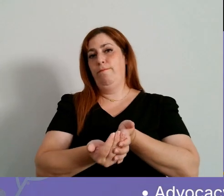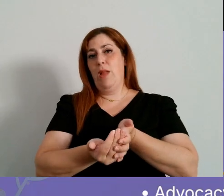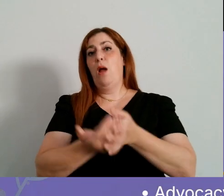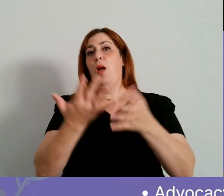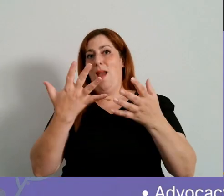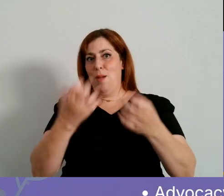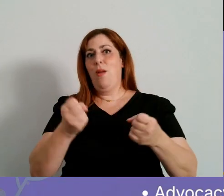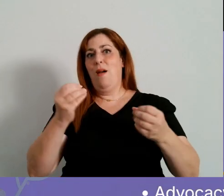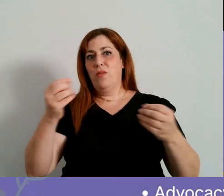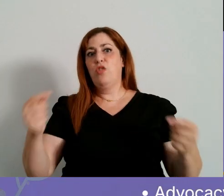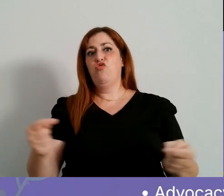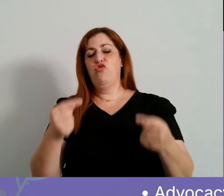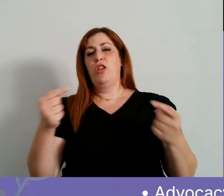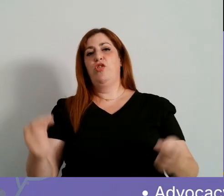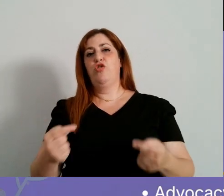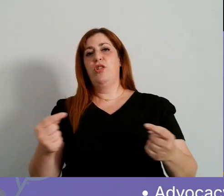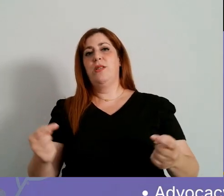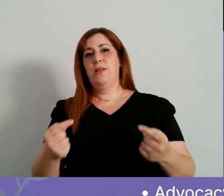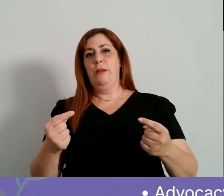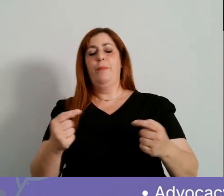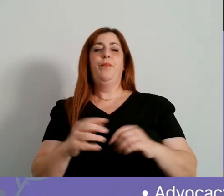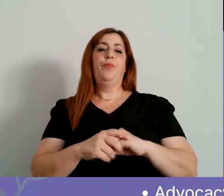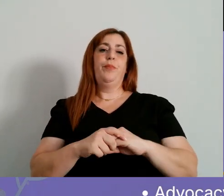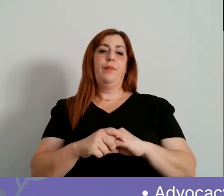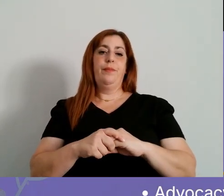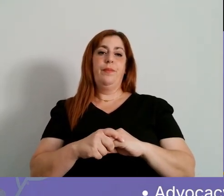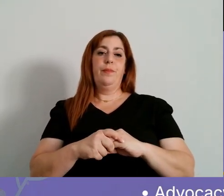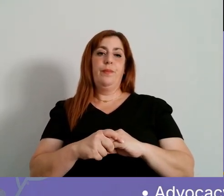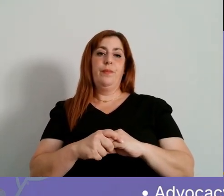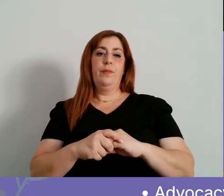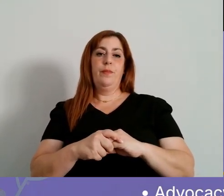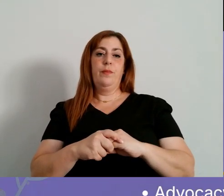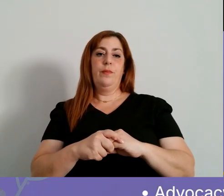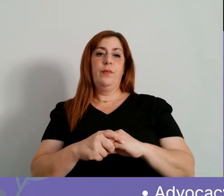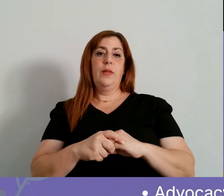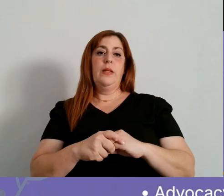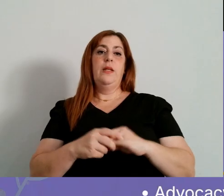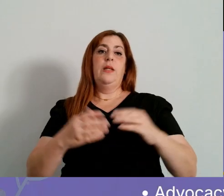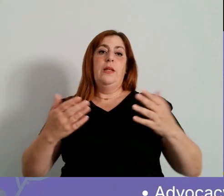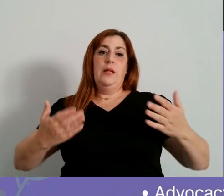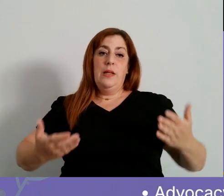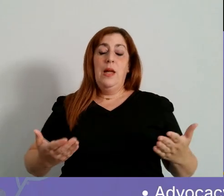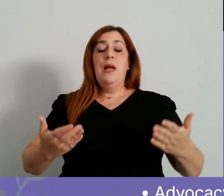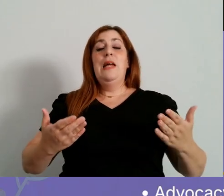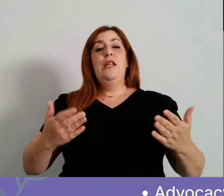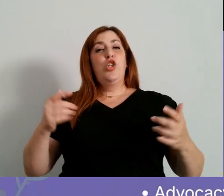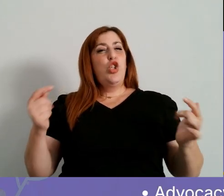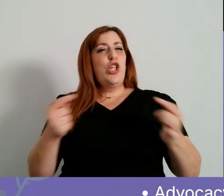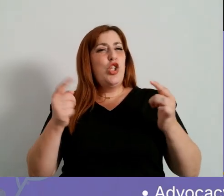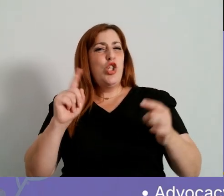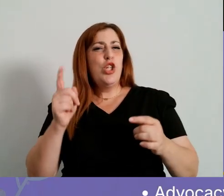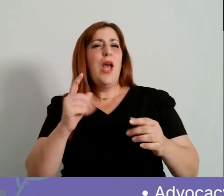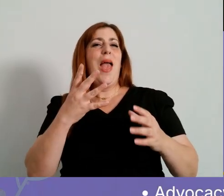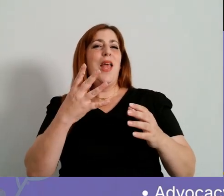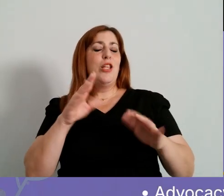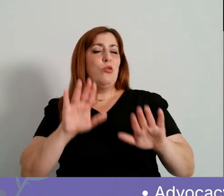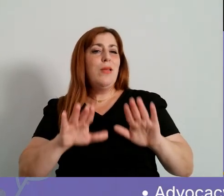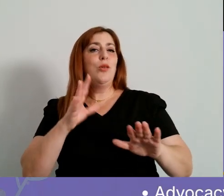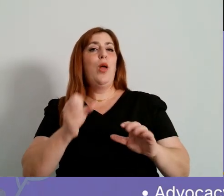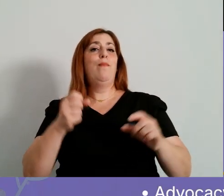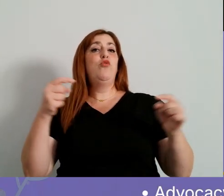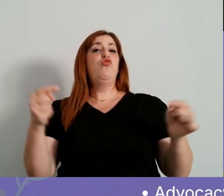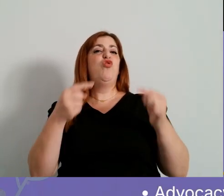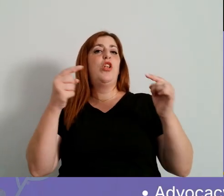well. Again, unique challenges that autistic people face in advocacy is communication differences, especially if,